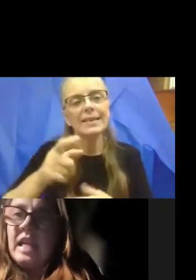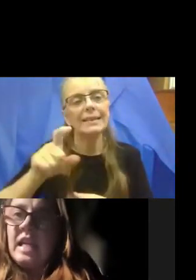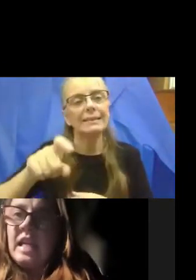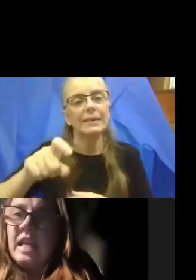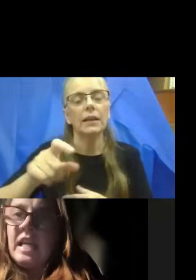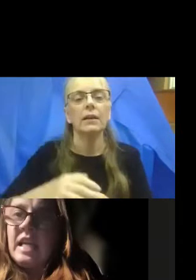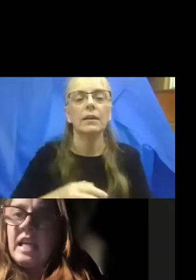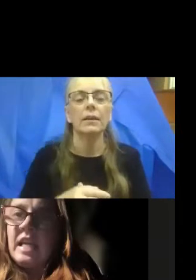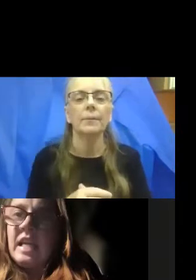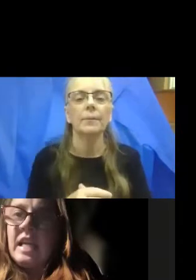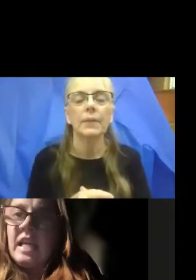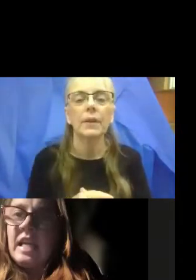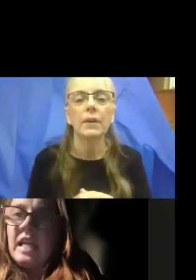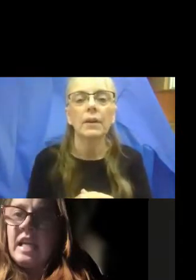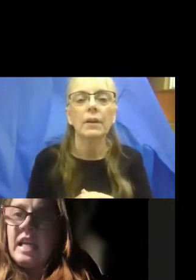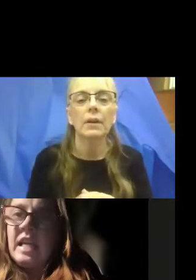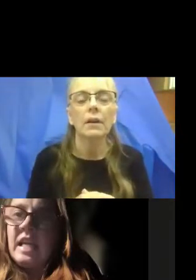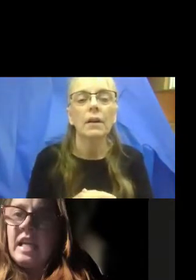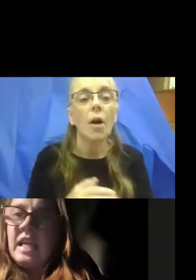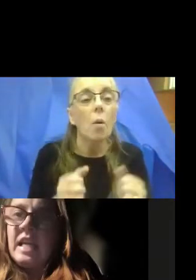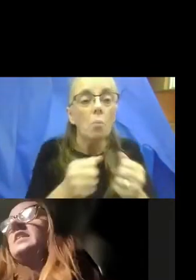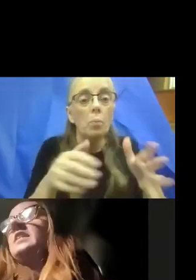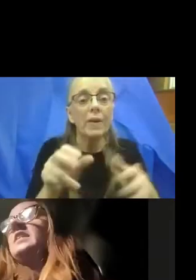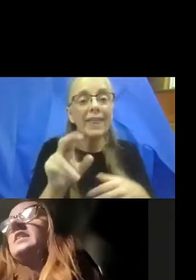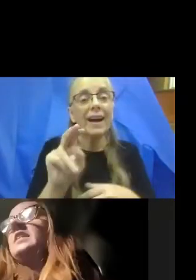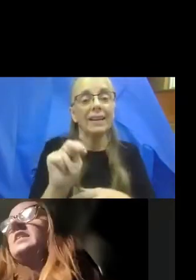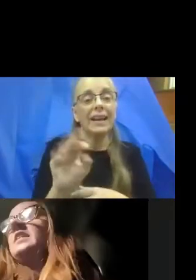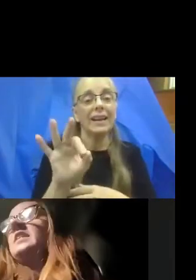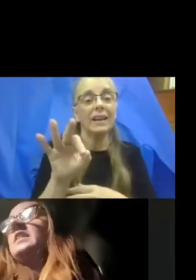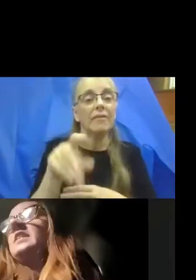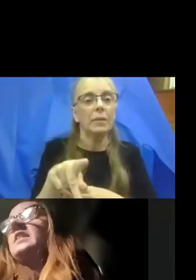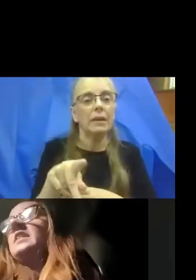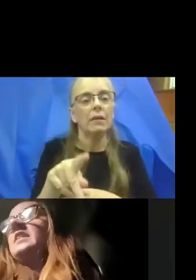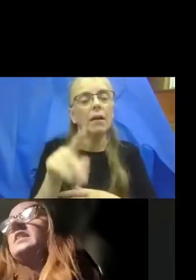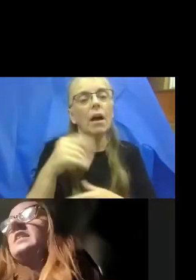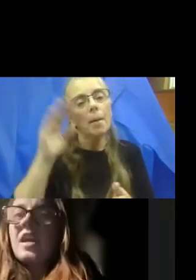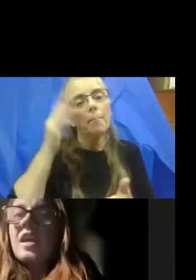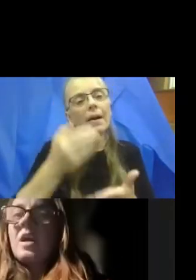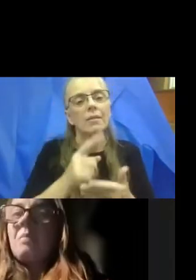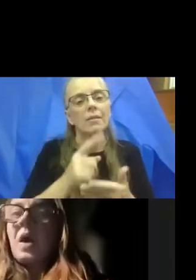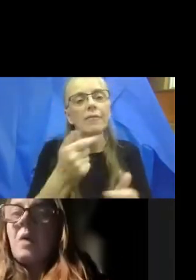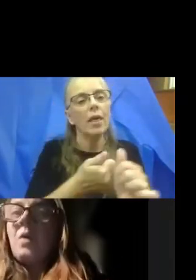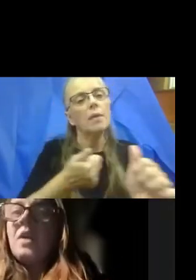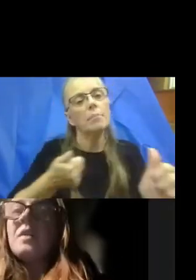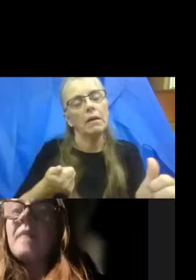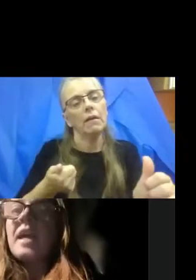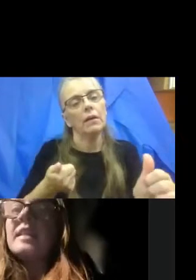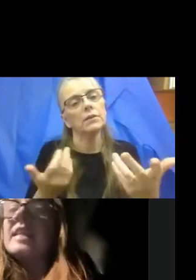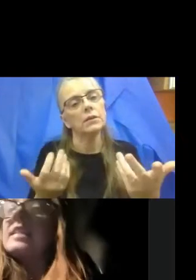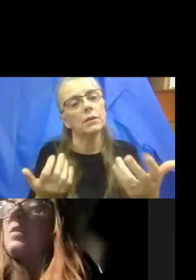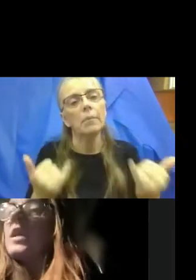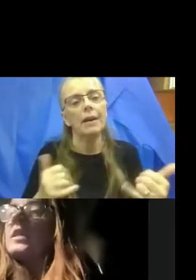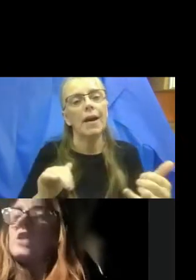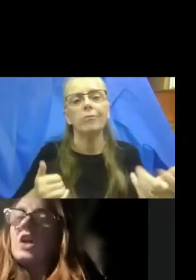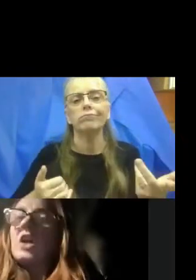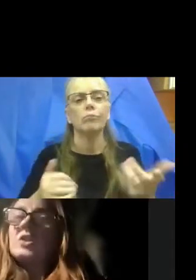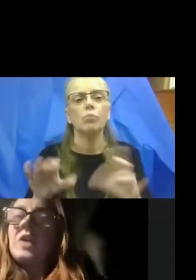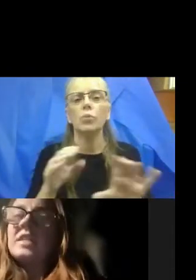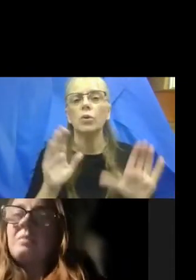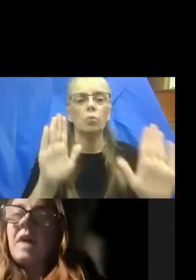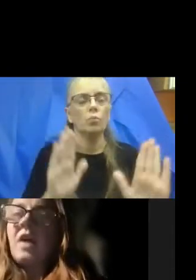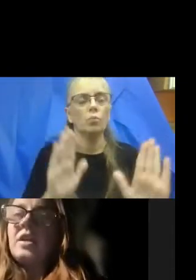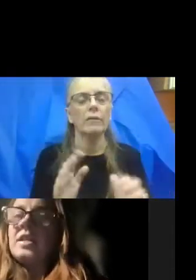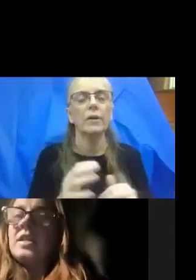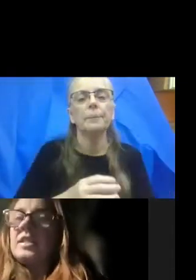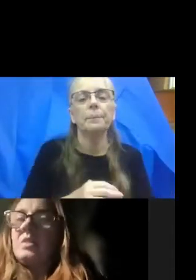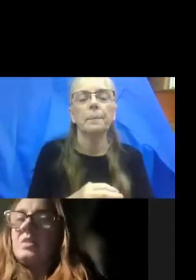FP, he would not have come as far as he did so far, and he's doing so great. But one of the main things I wanted to